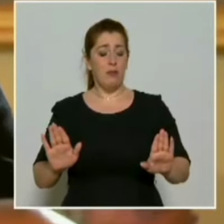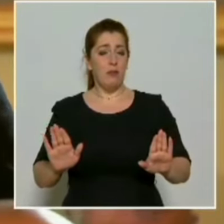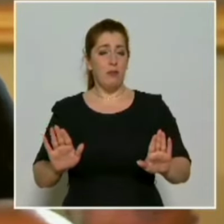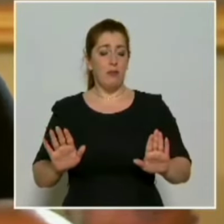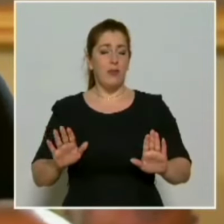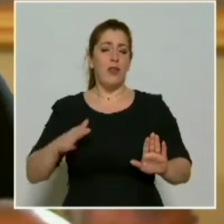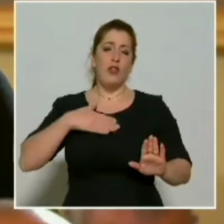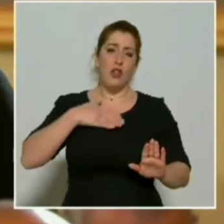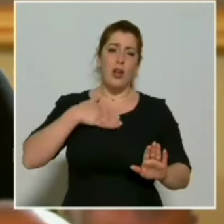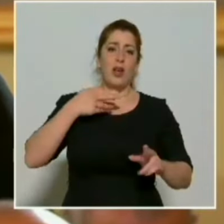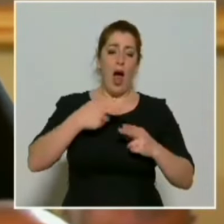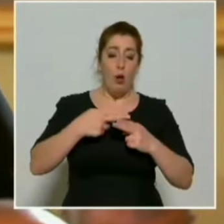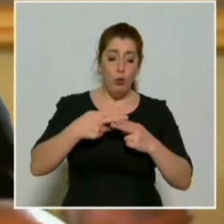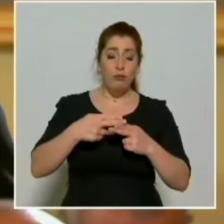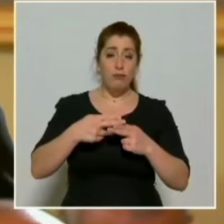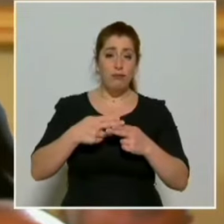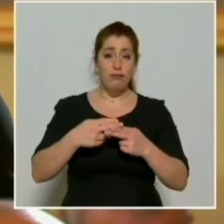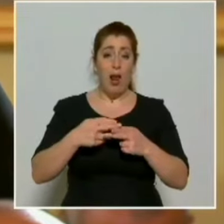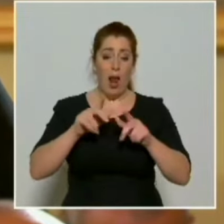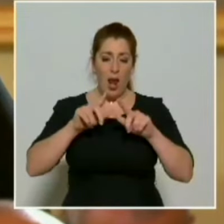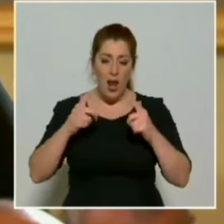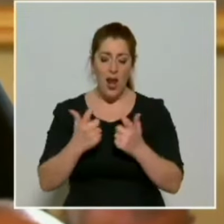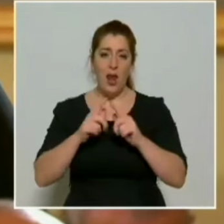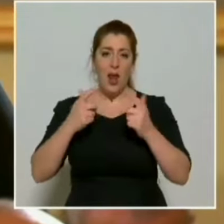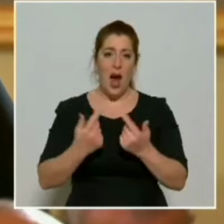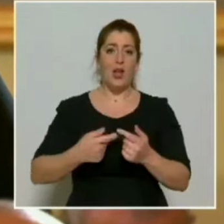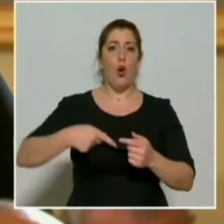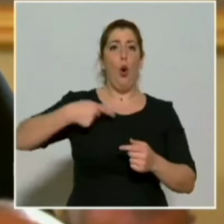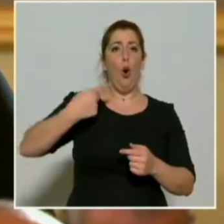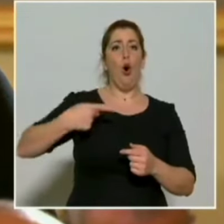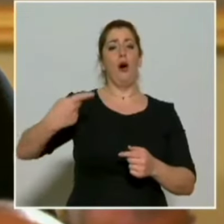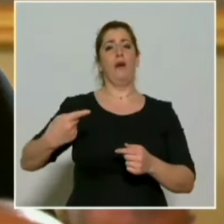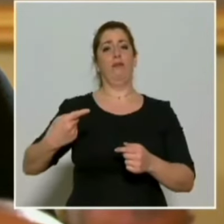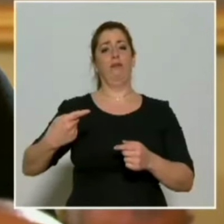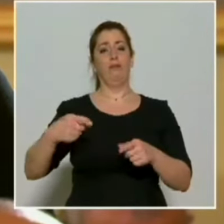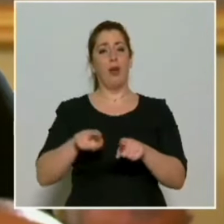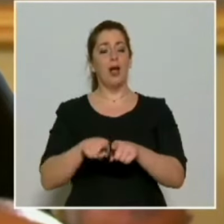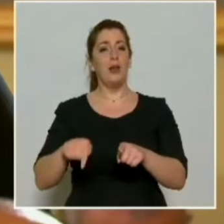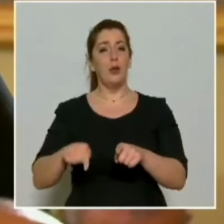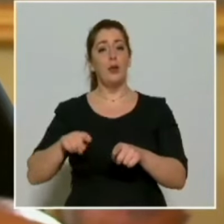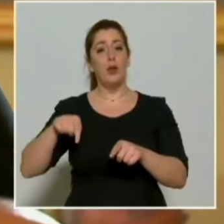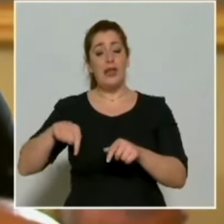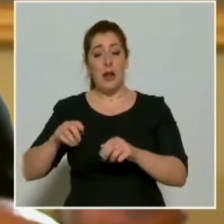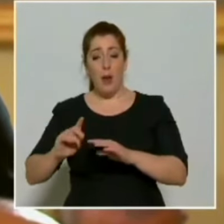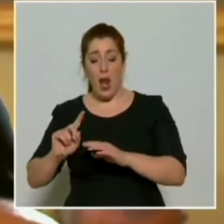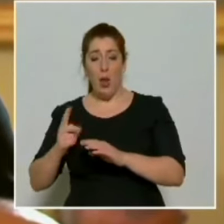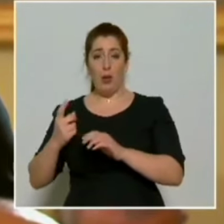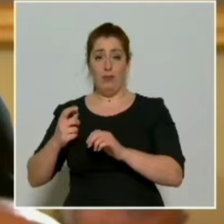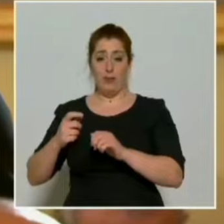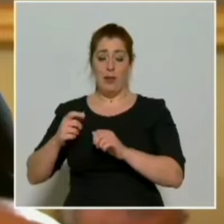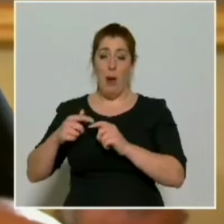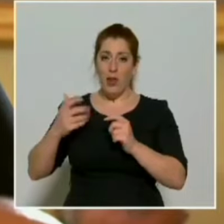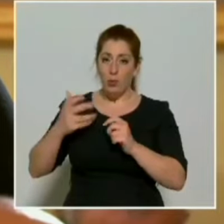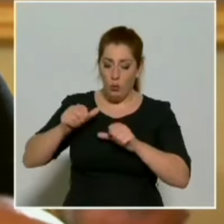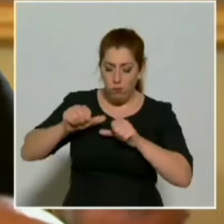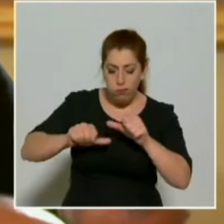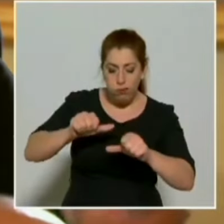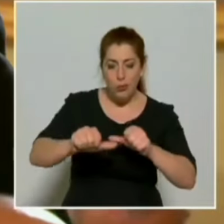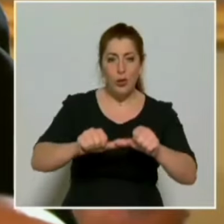imma din tkun il-bidu tal-proċess kontinwu Ashmanista ush nixbu la ada fil